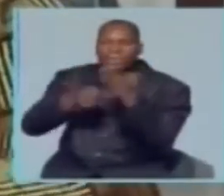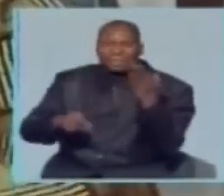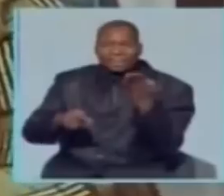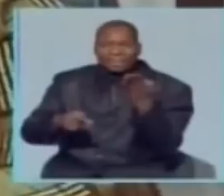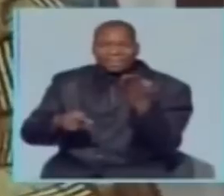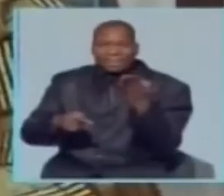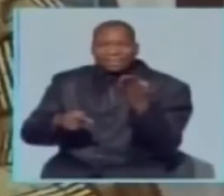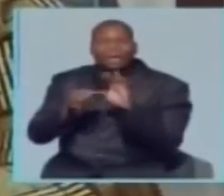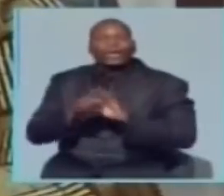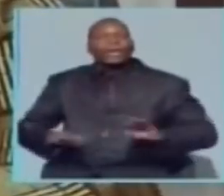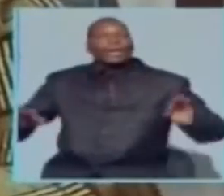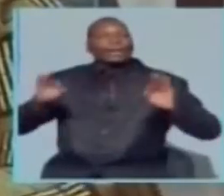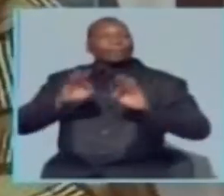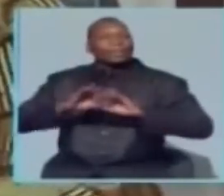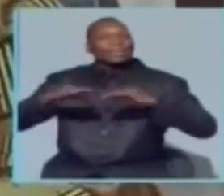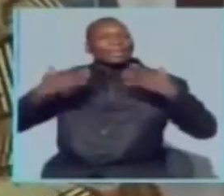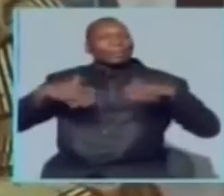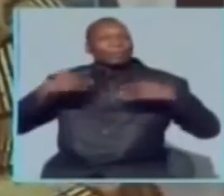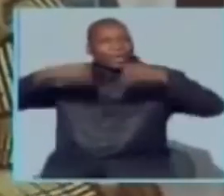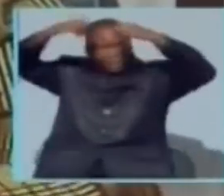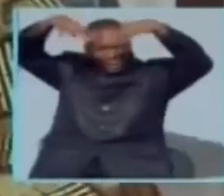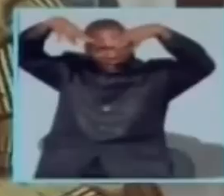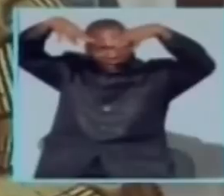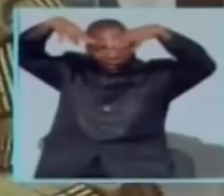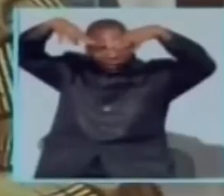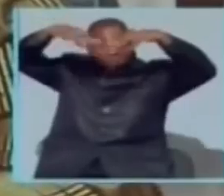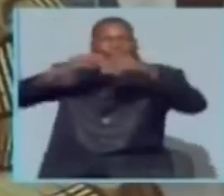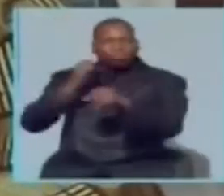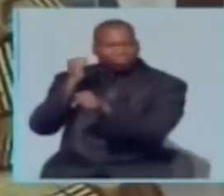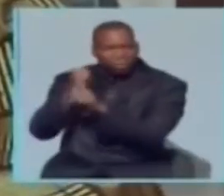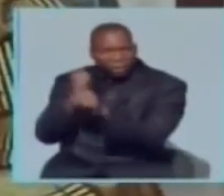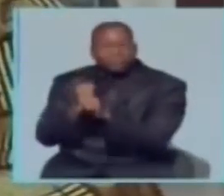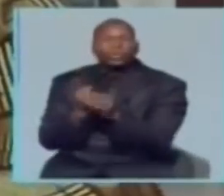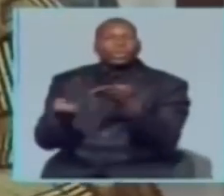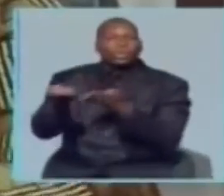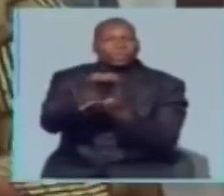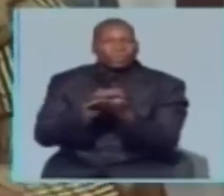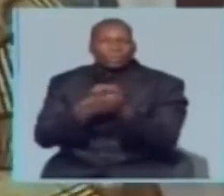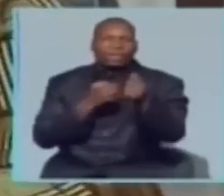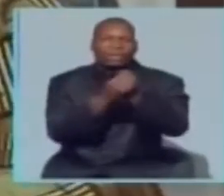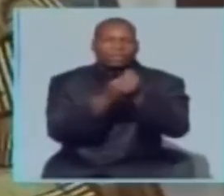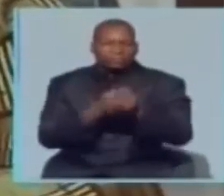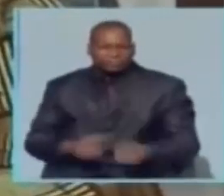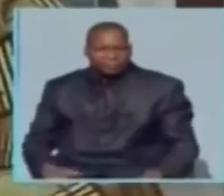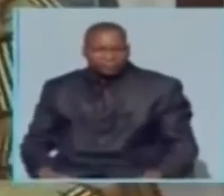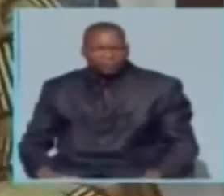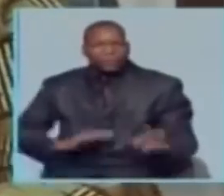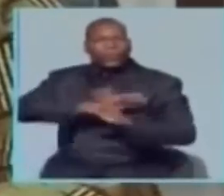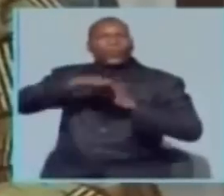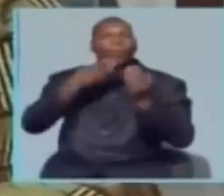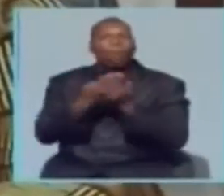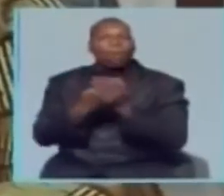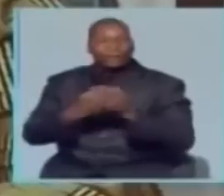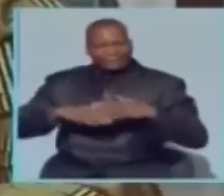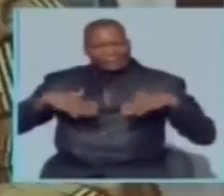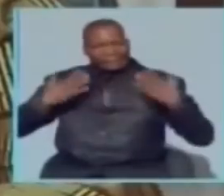electricity is a very important factor of production, of supporting the economy. And I think all of us are working very